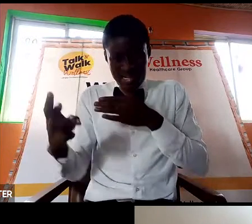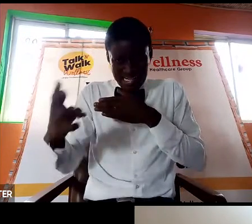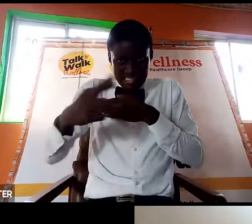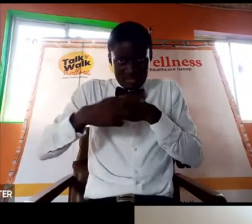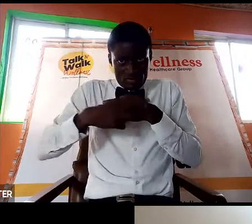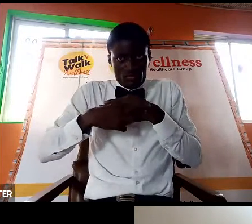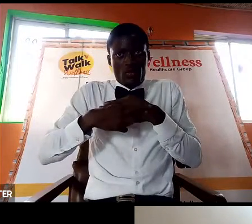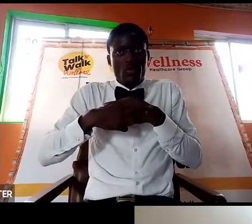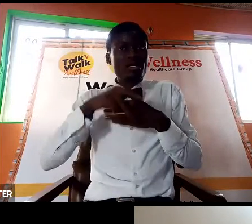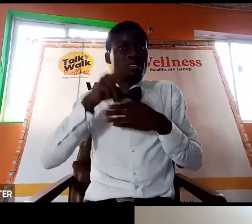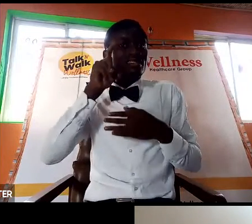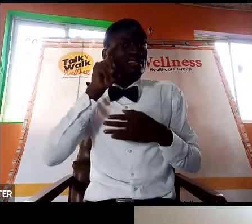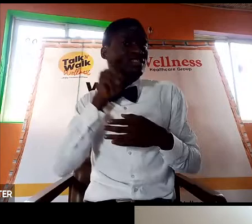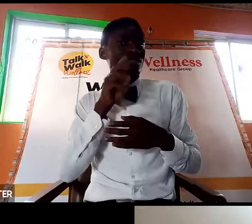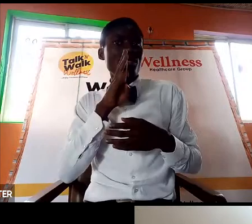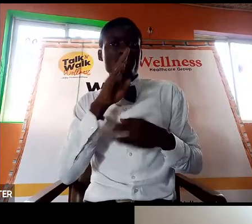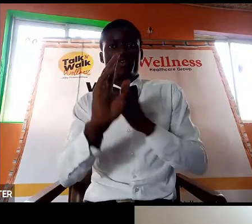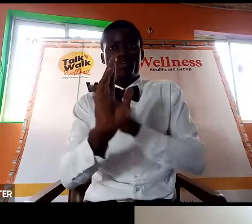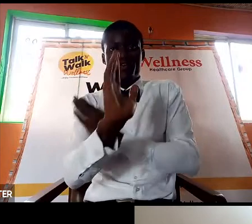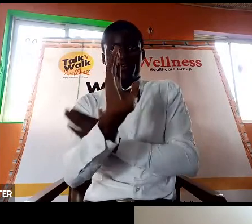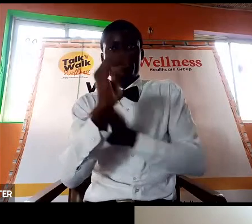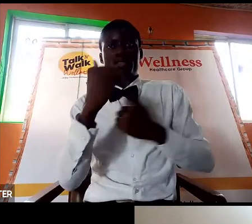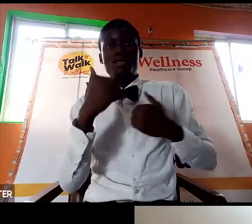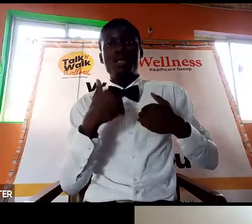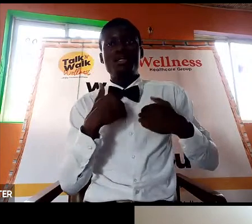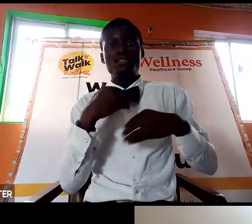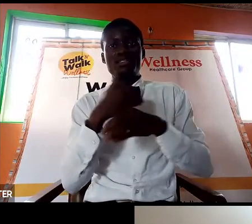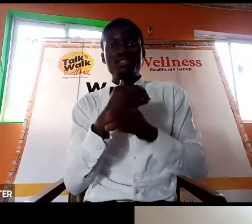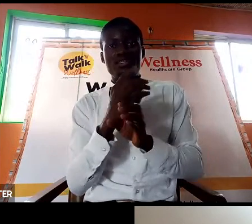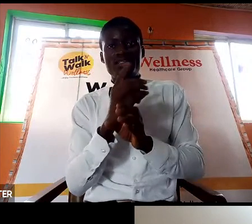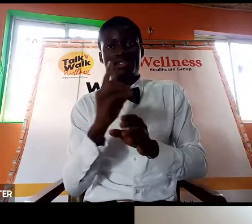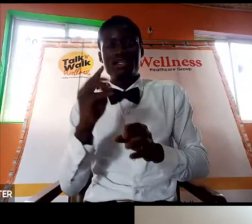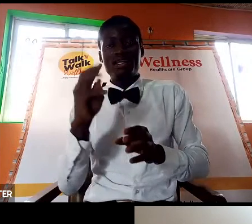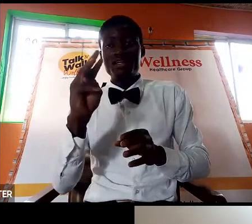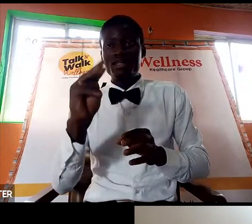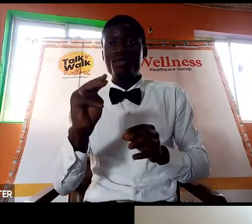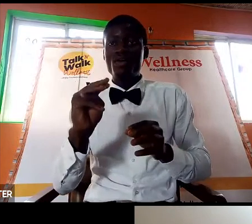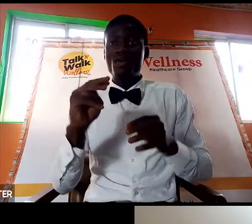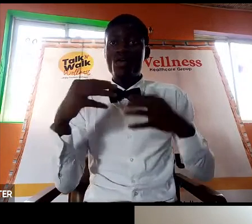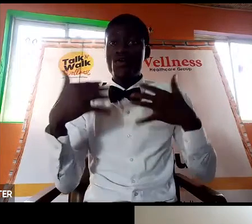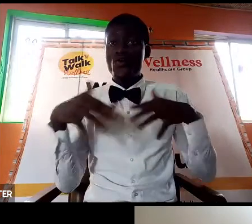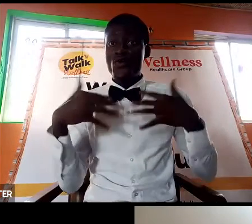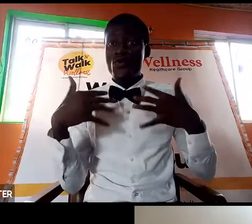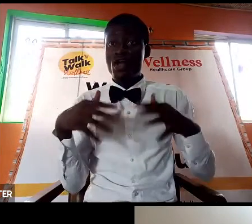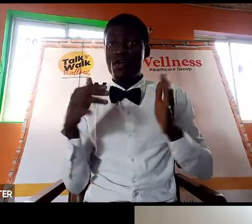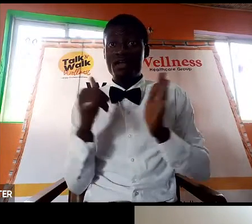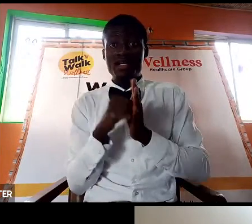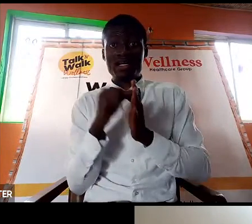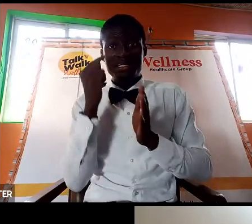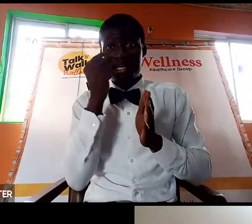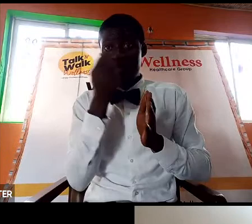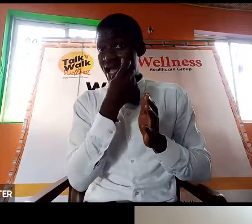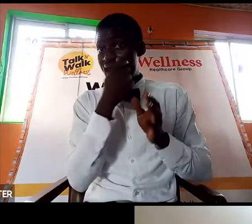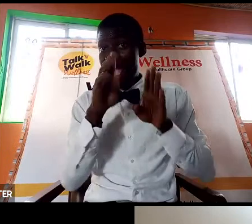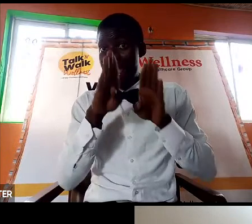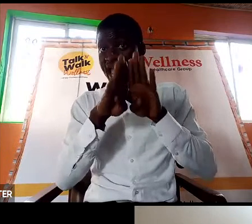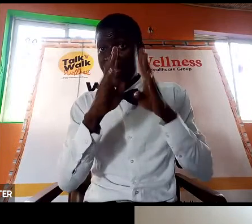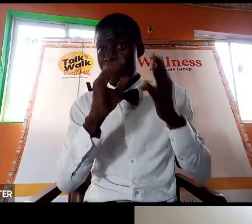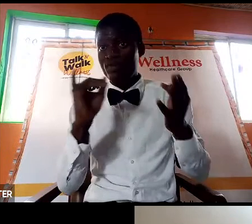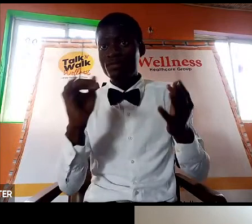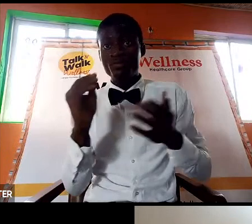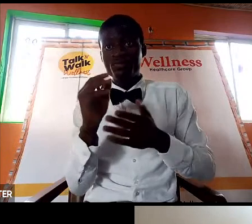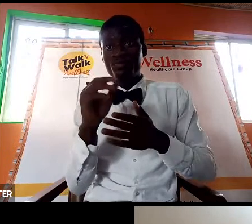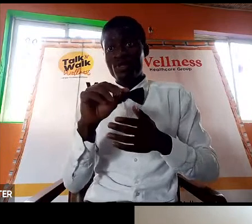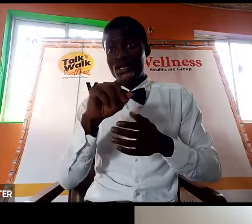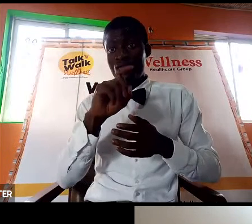created them. Wow, that is an eye opening. So someone said we should ask that who initiates sex. I know